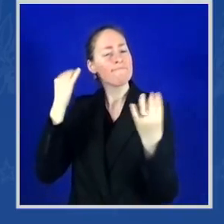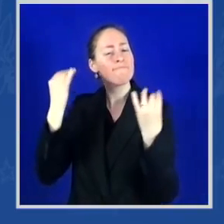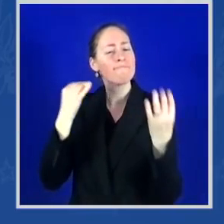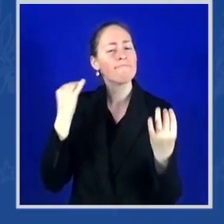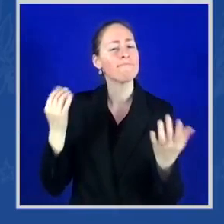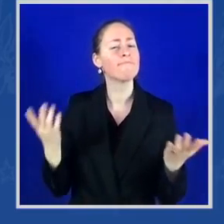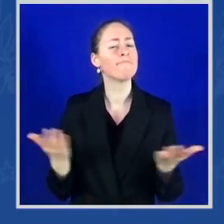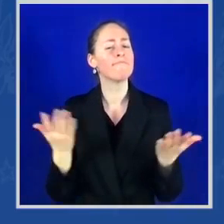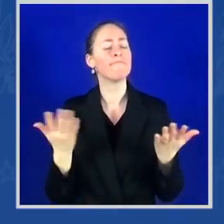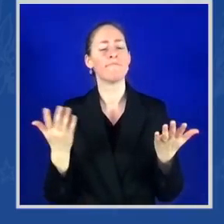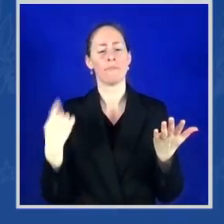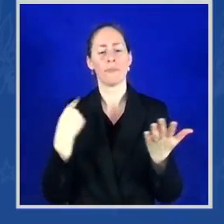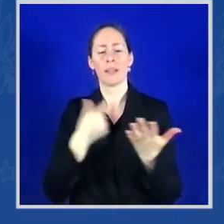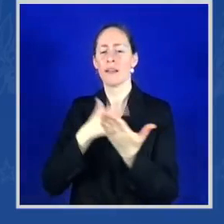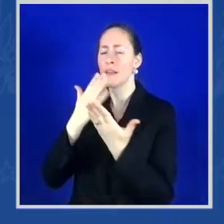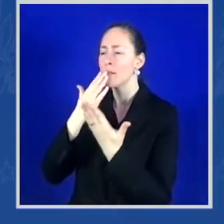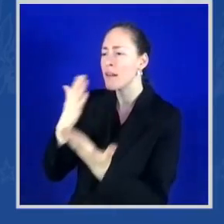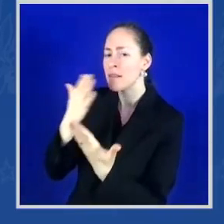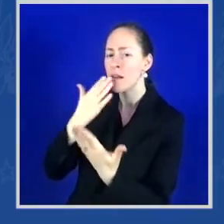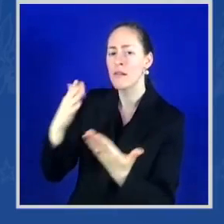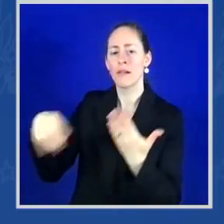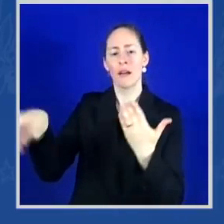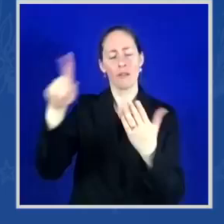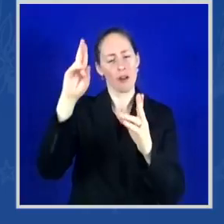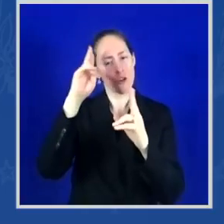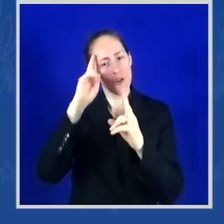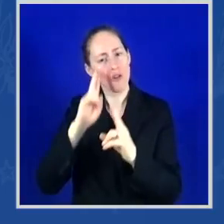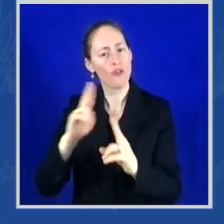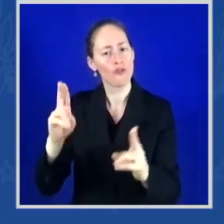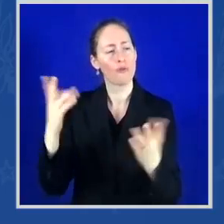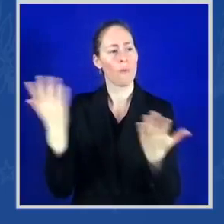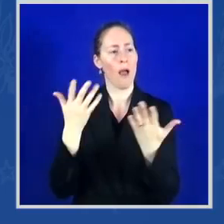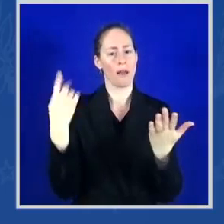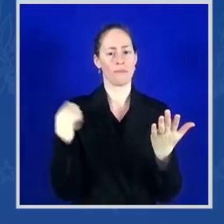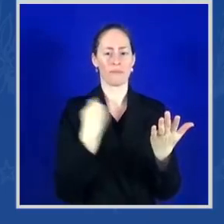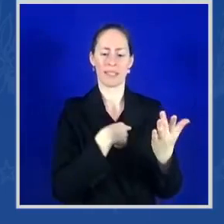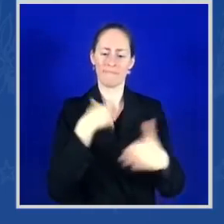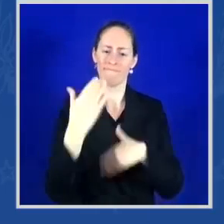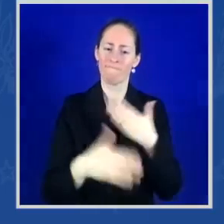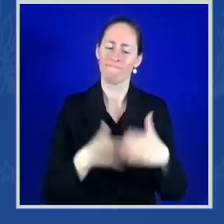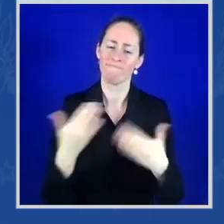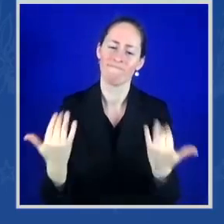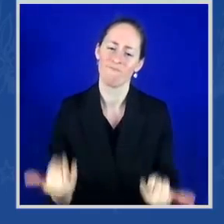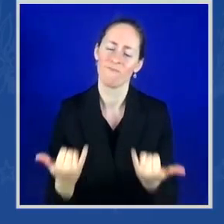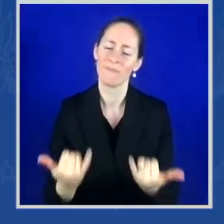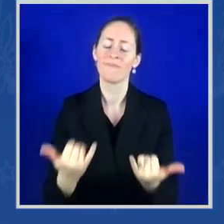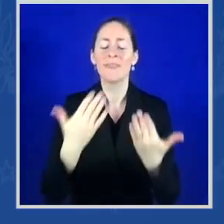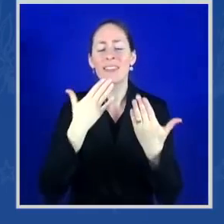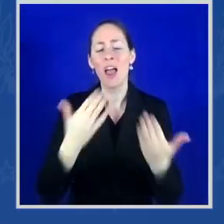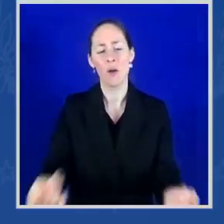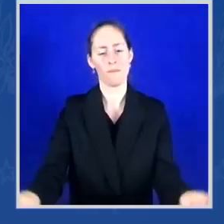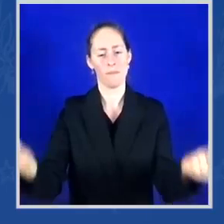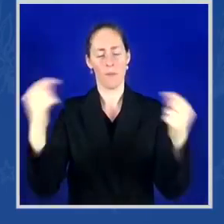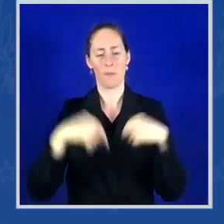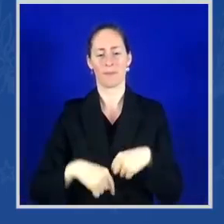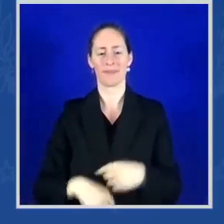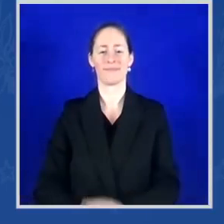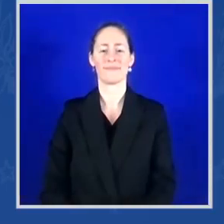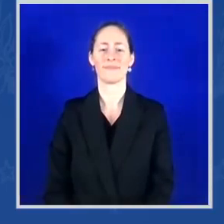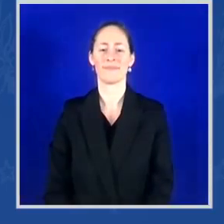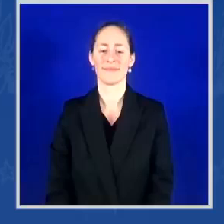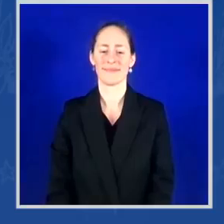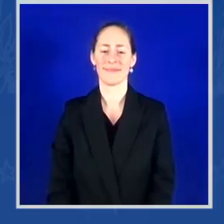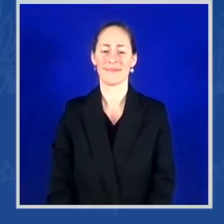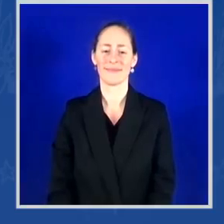we do today. Thank you, all of you, for coming to meet that obligation that